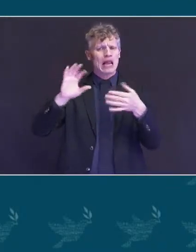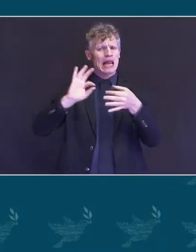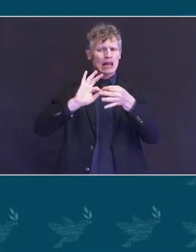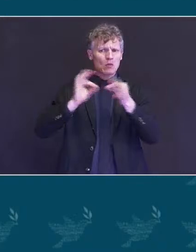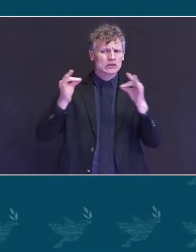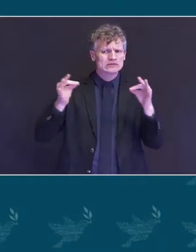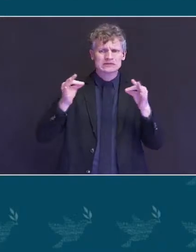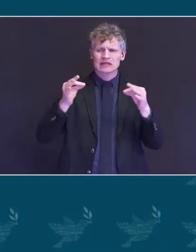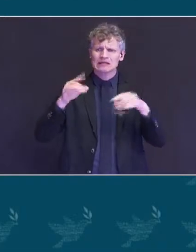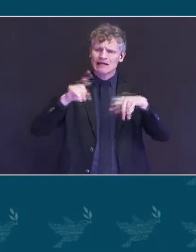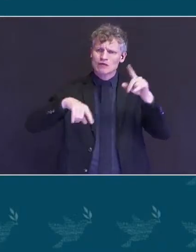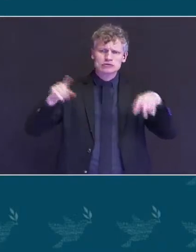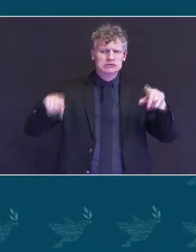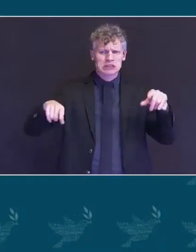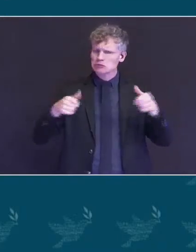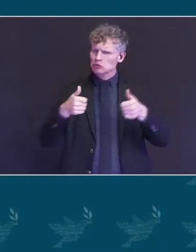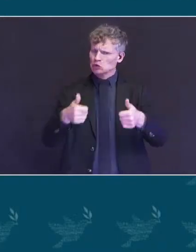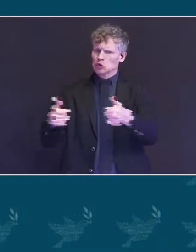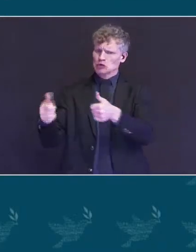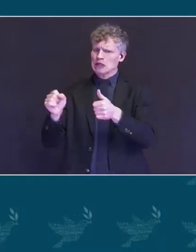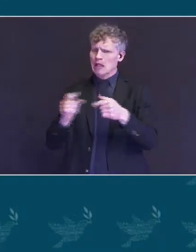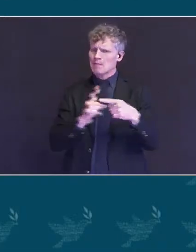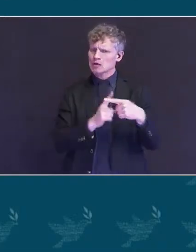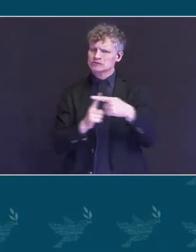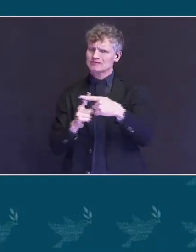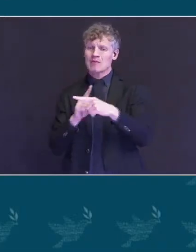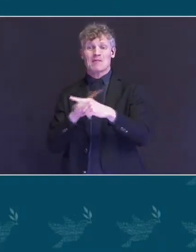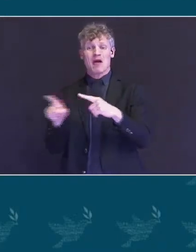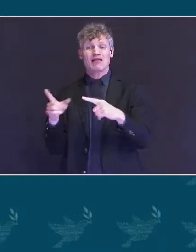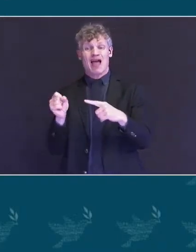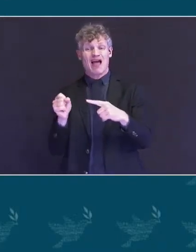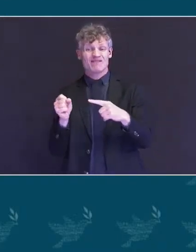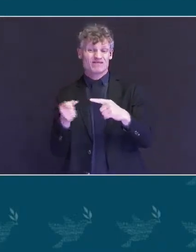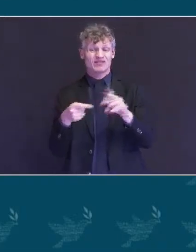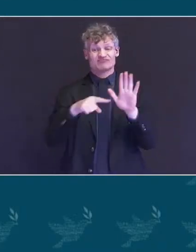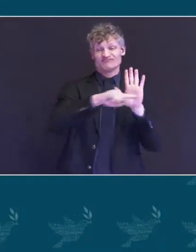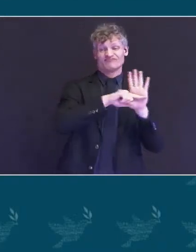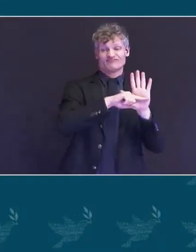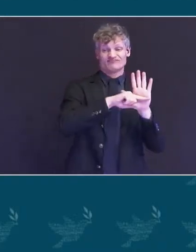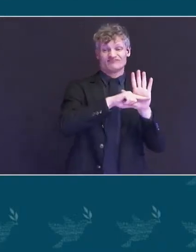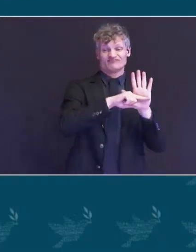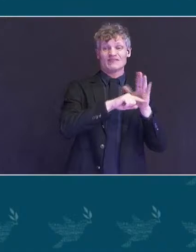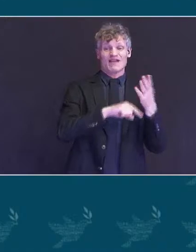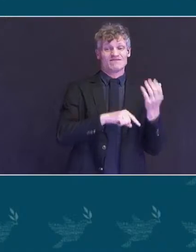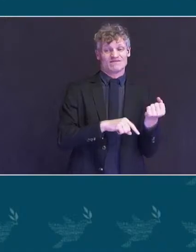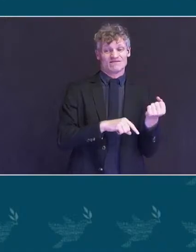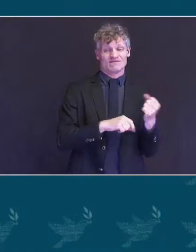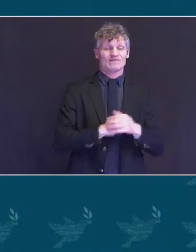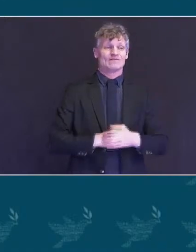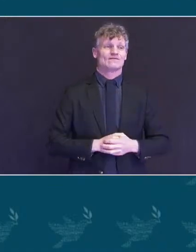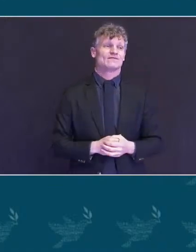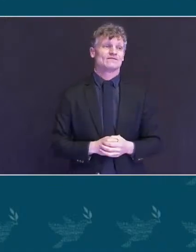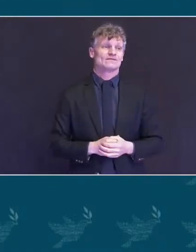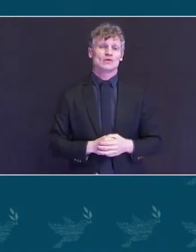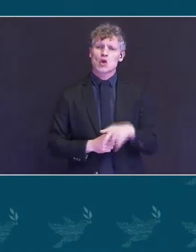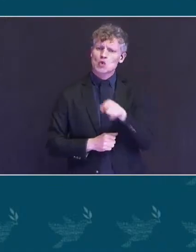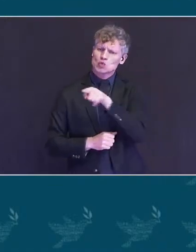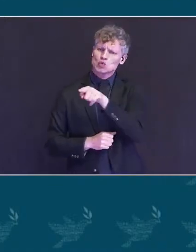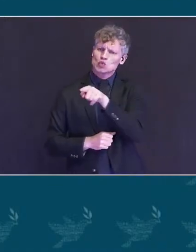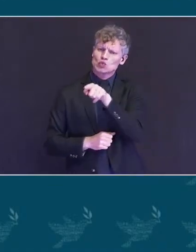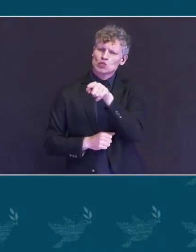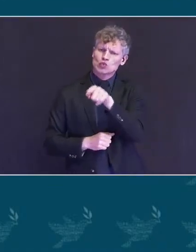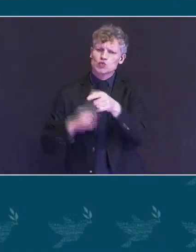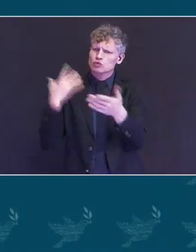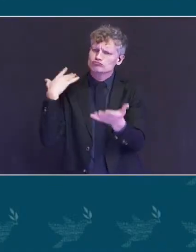know that there are multiple challenges. With your extensive experience in